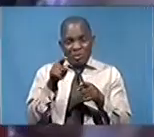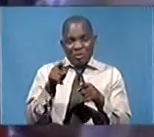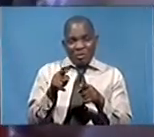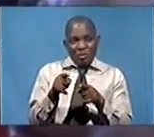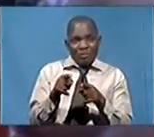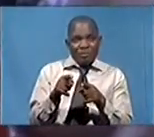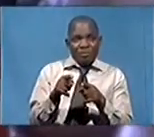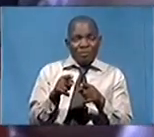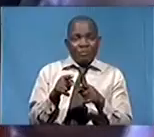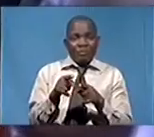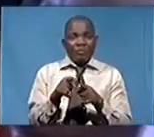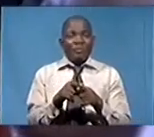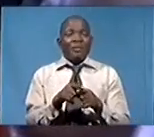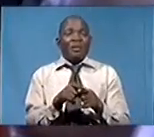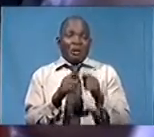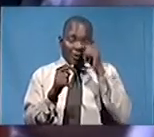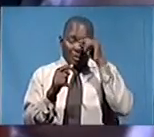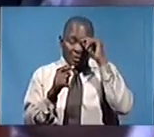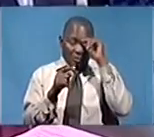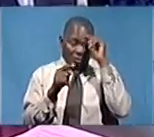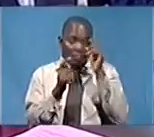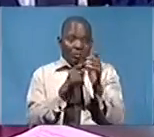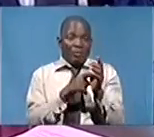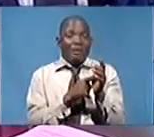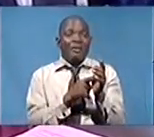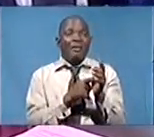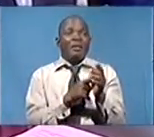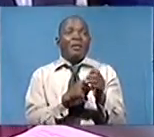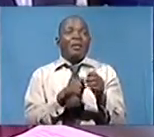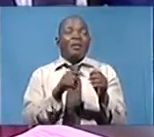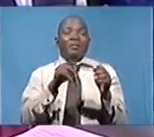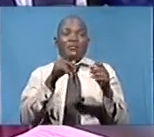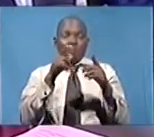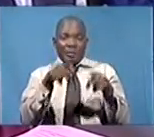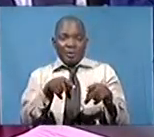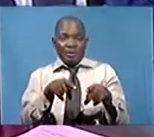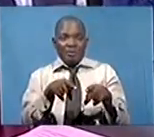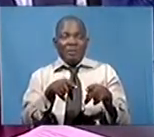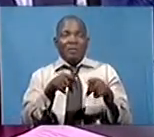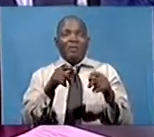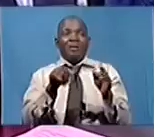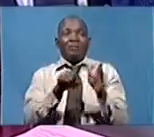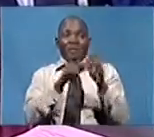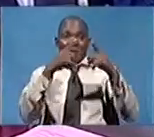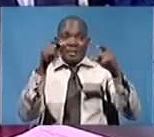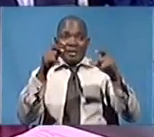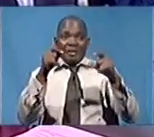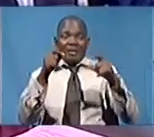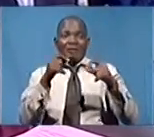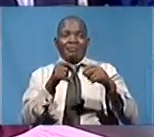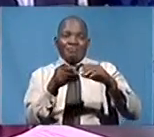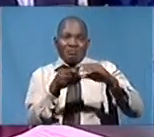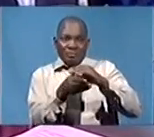the voter's ID card over the machine, a face is generated.